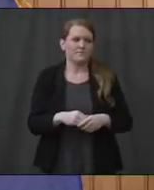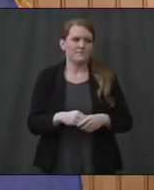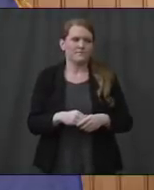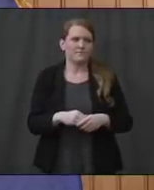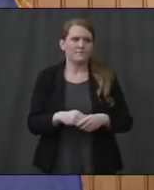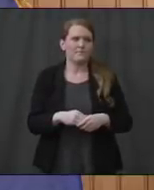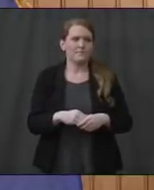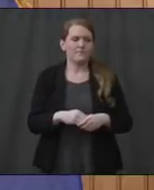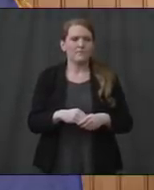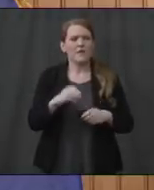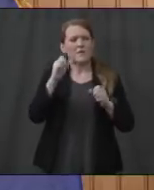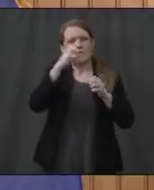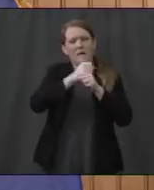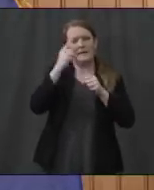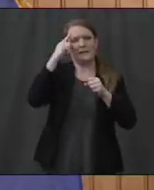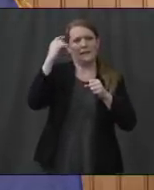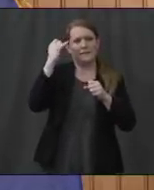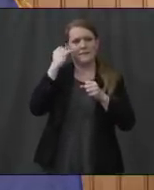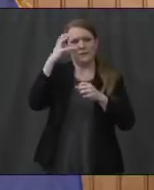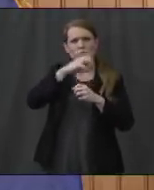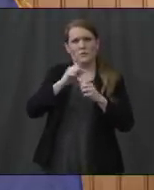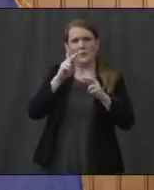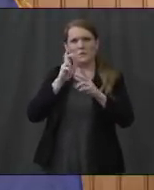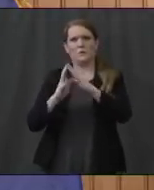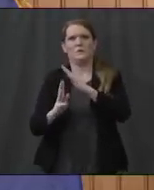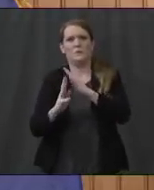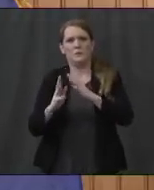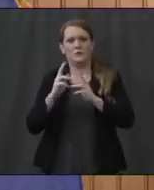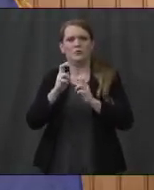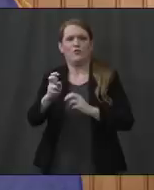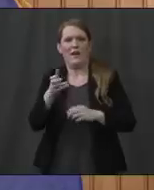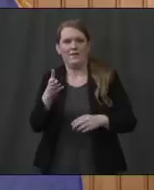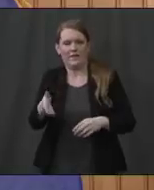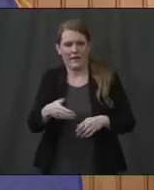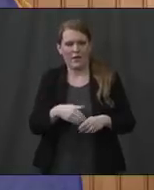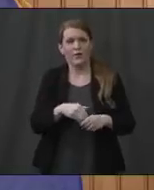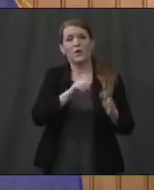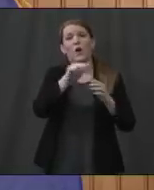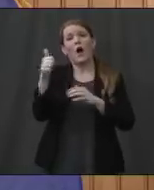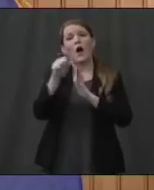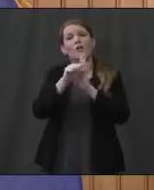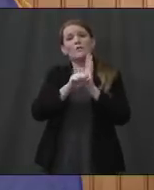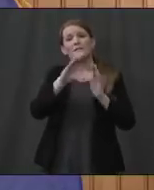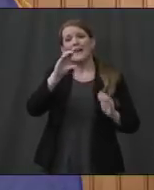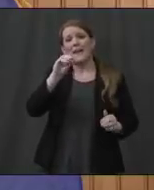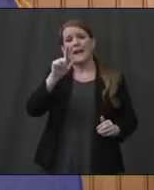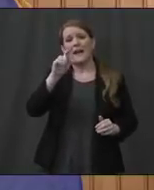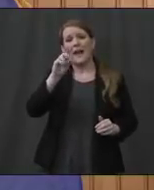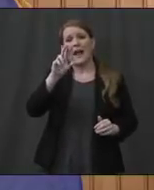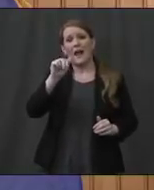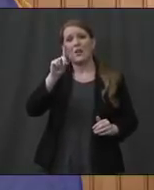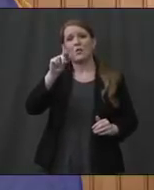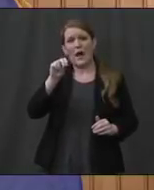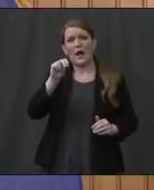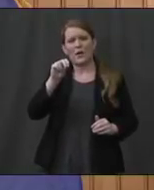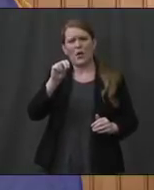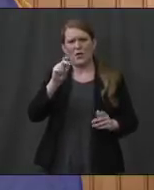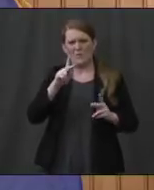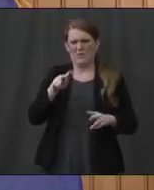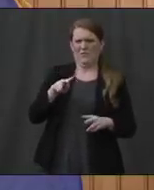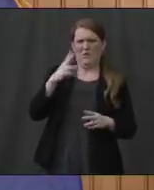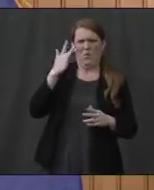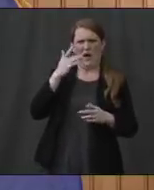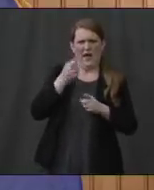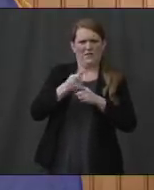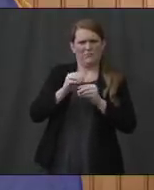New Orleans. Colorado, why Colorado? And the governor, again, was saying the number of tourists from around the world, not